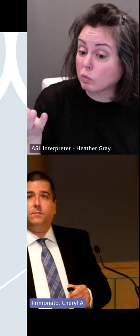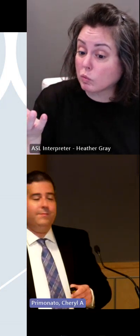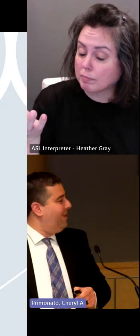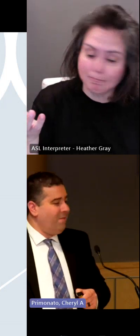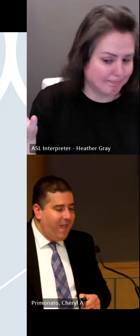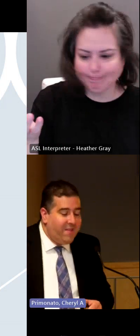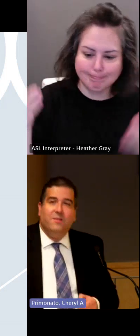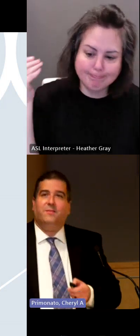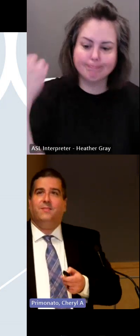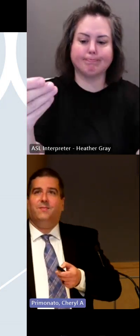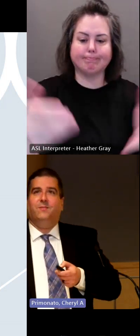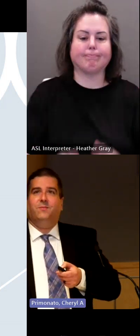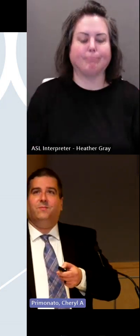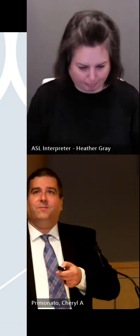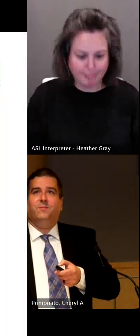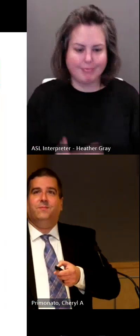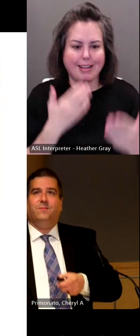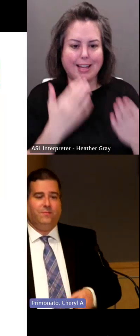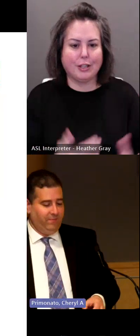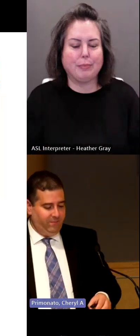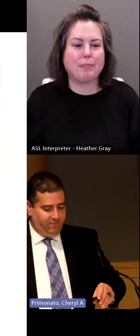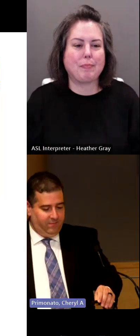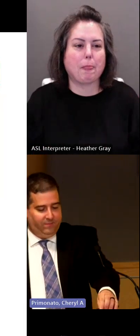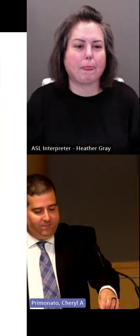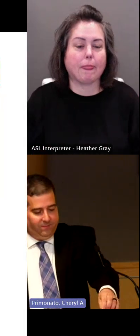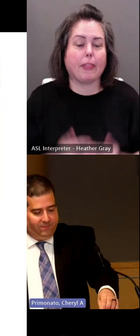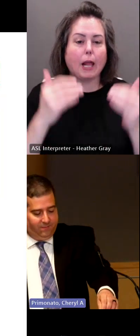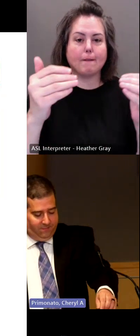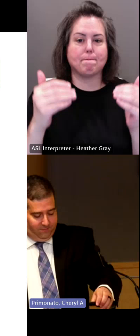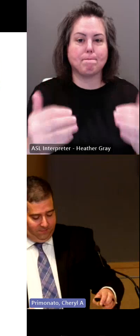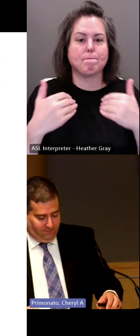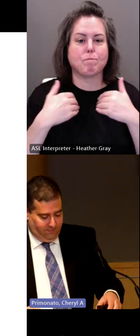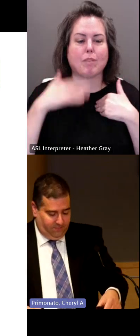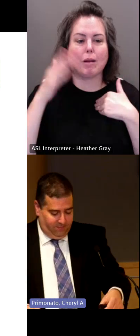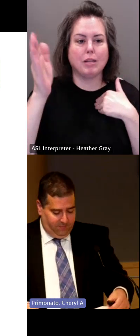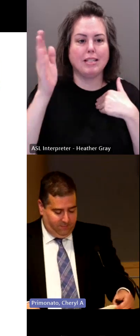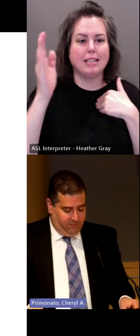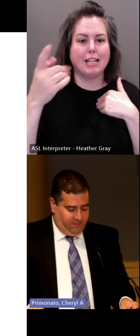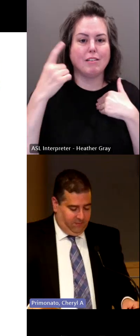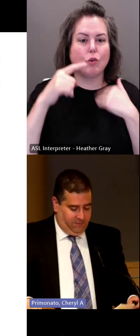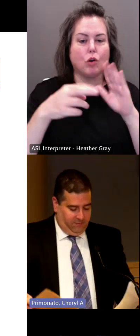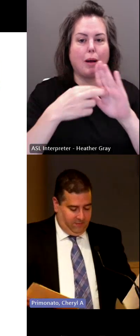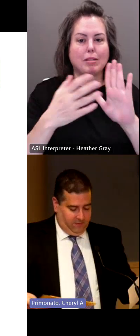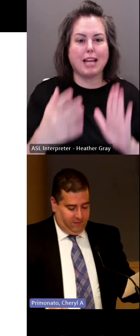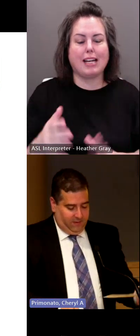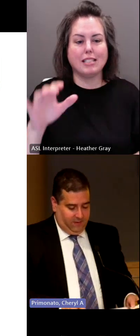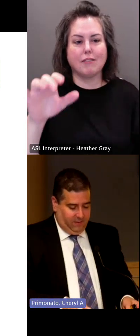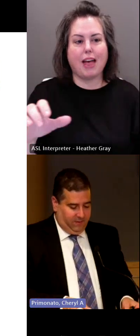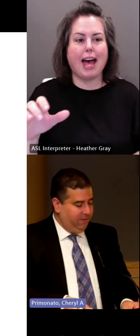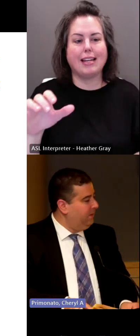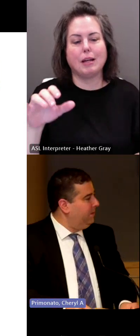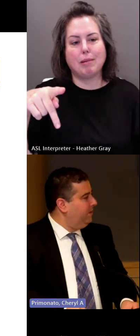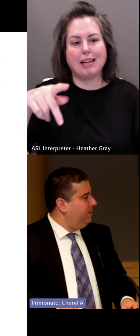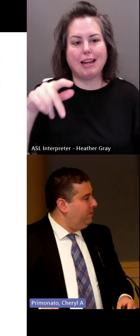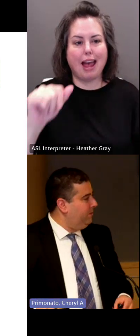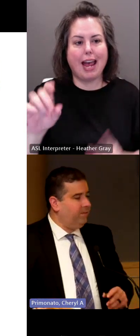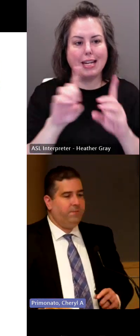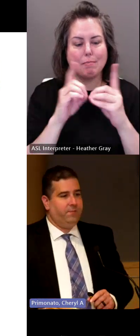Motion carried. Thank you. Next, we will have a presentation from representatives of the Commonwealth of Pennsylvania Department